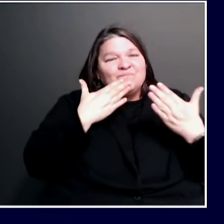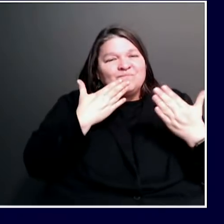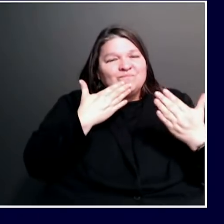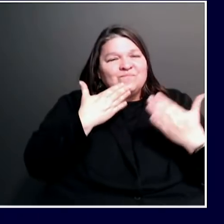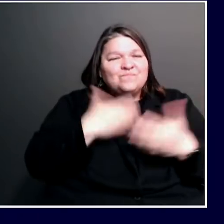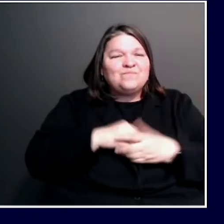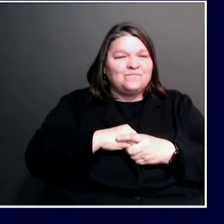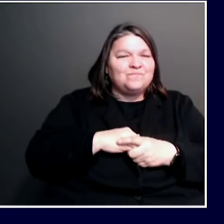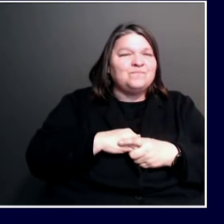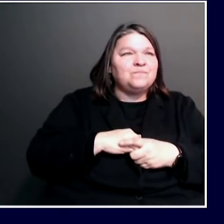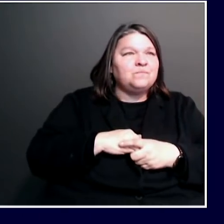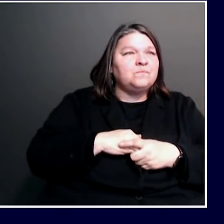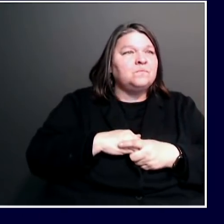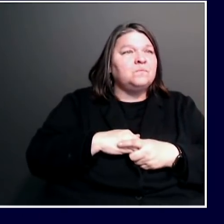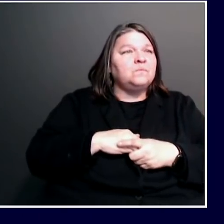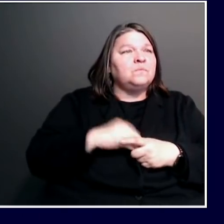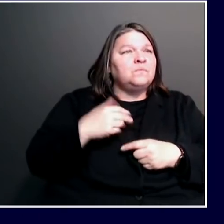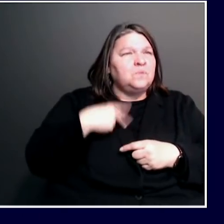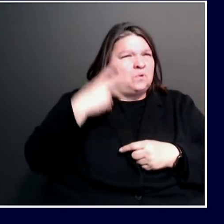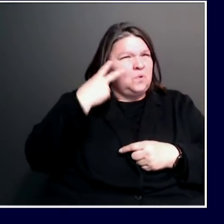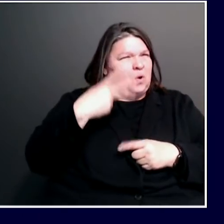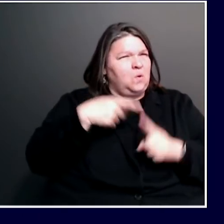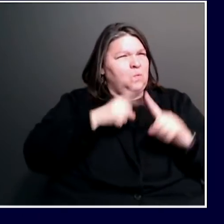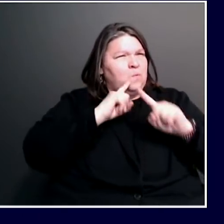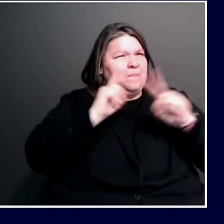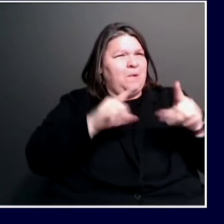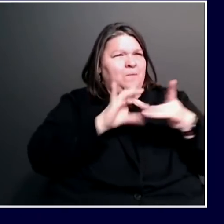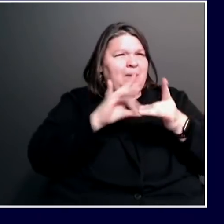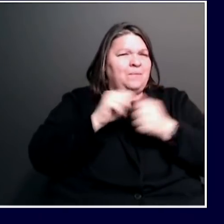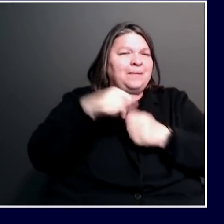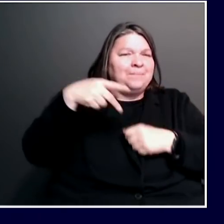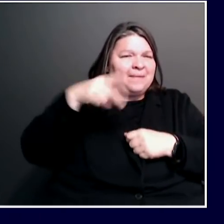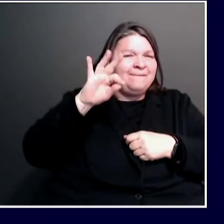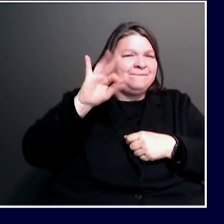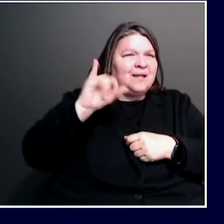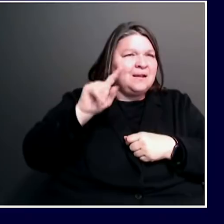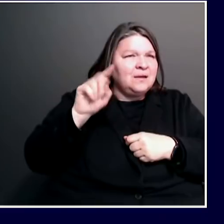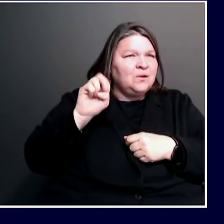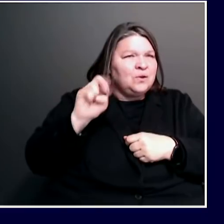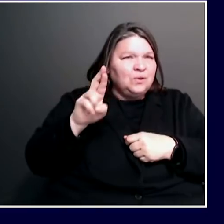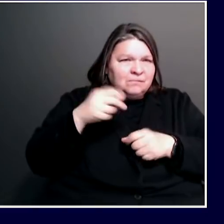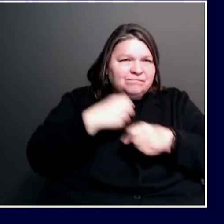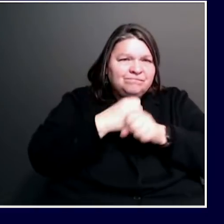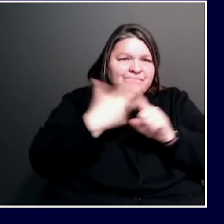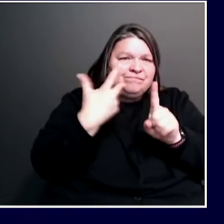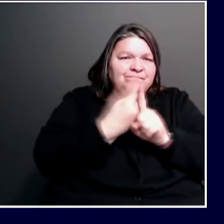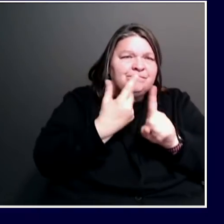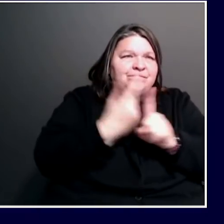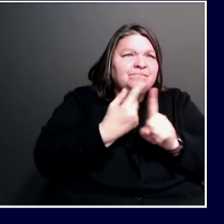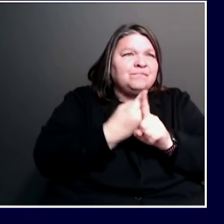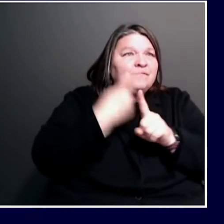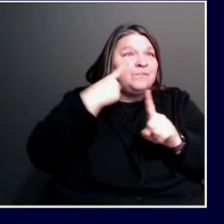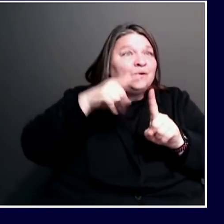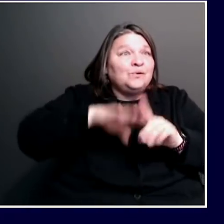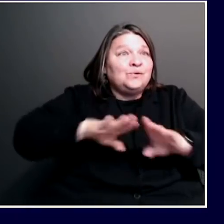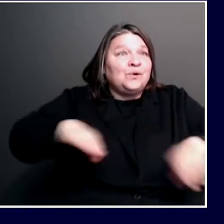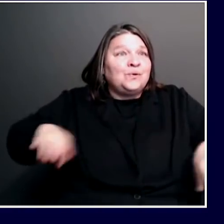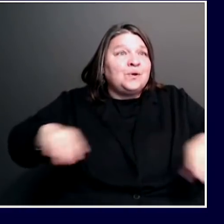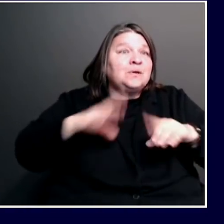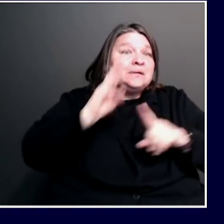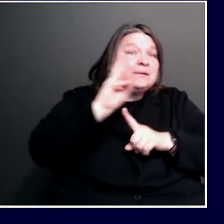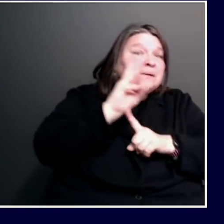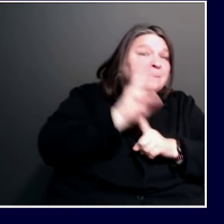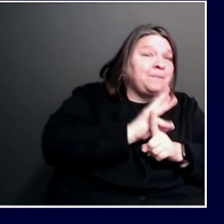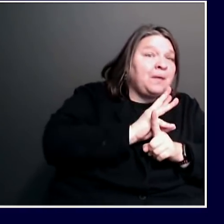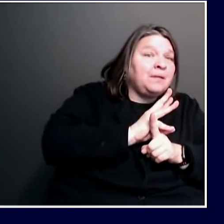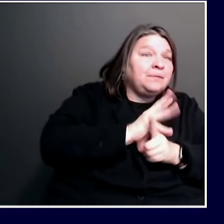about Pfizer in particular working on a vaccine for children from the ages of 6 months to 5 years